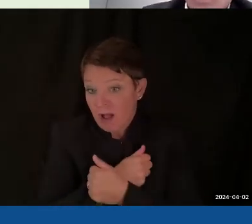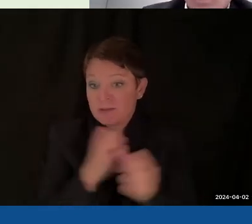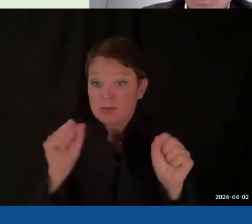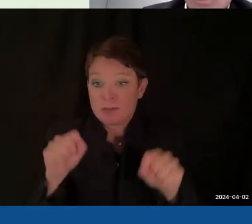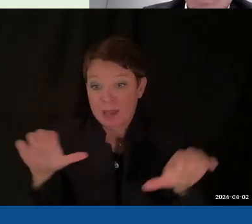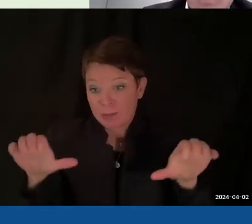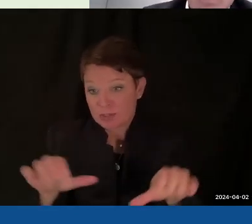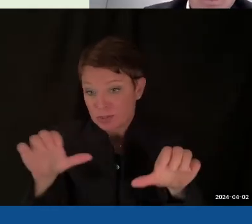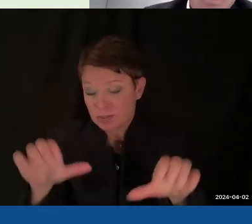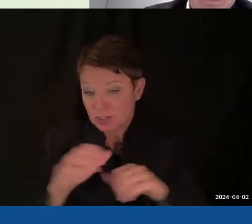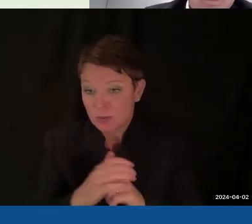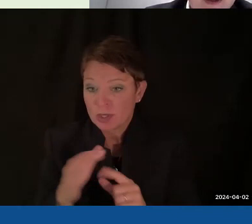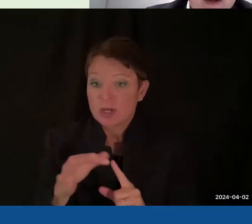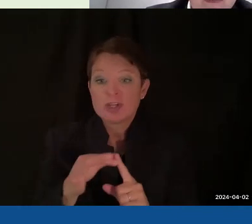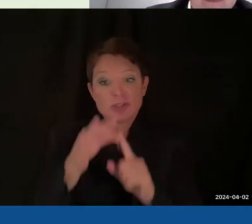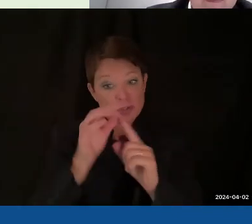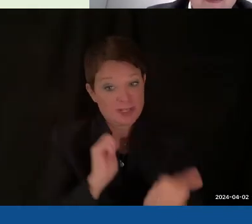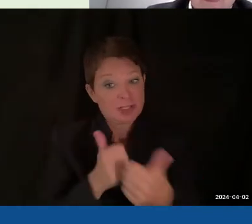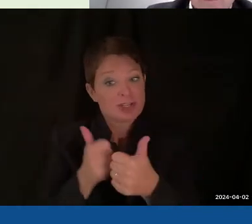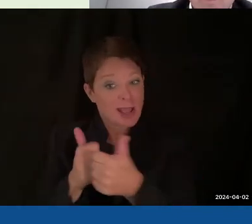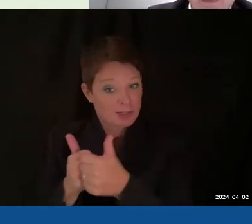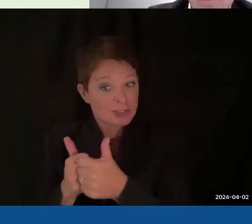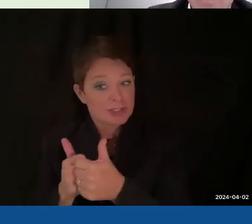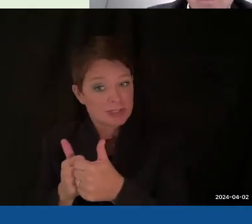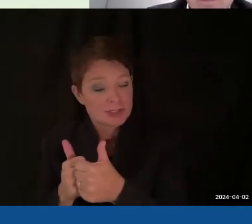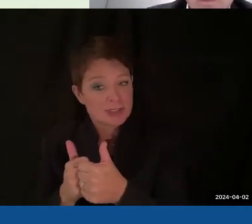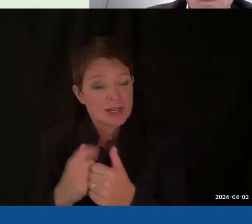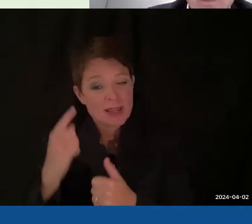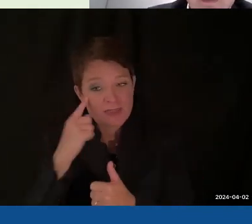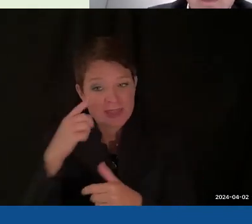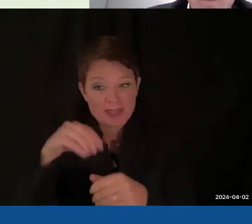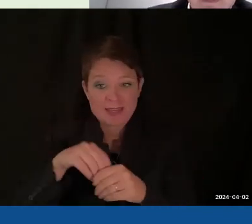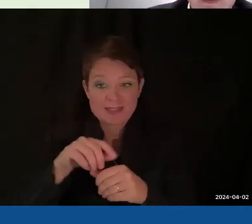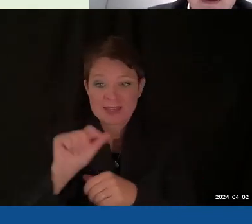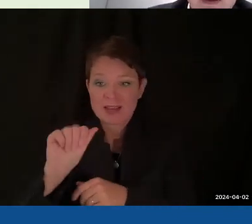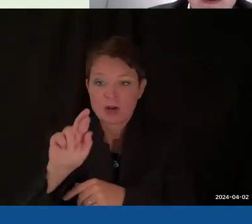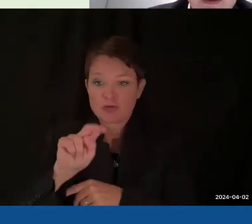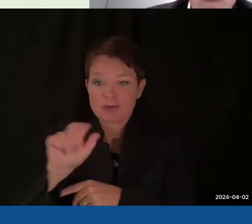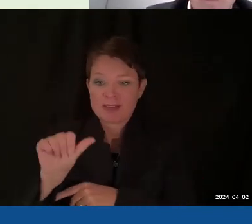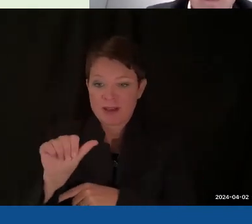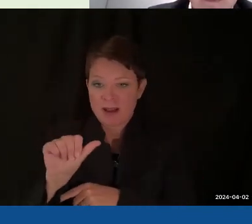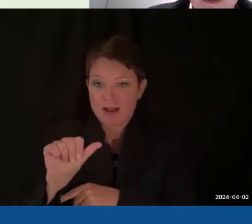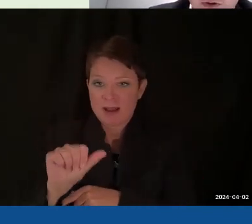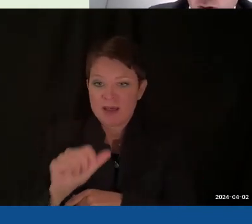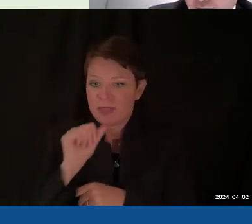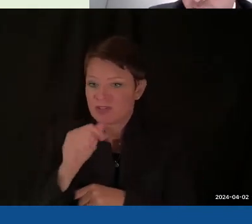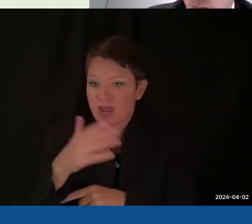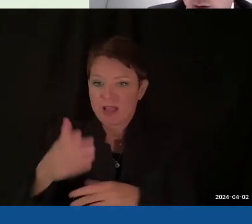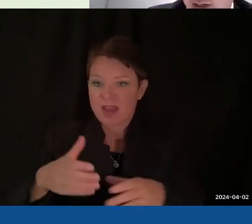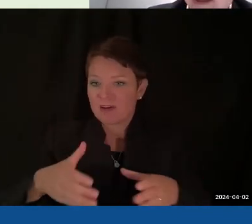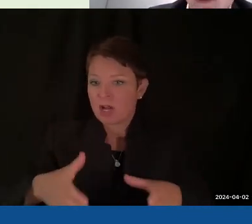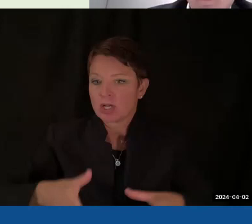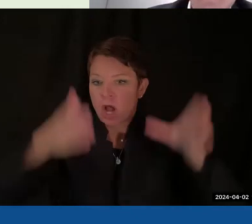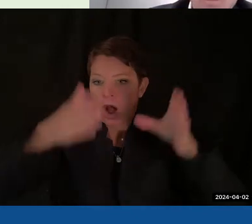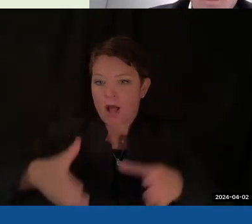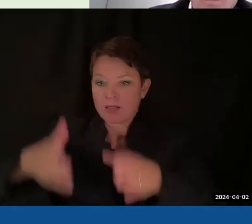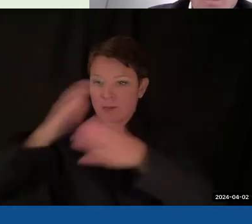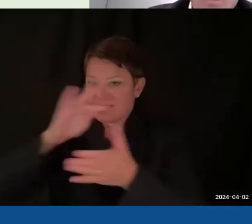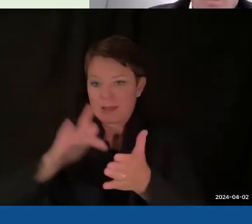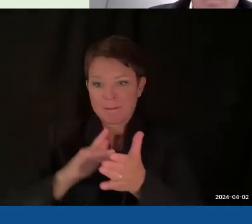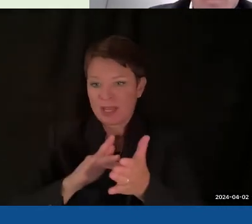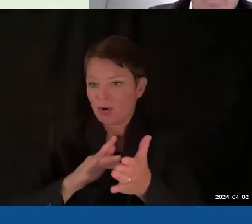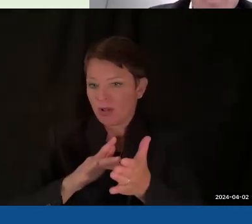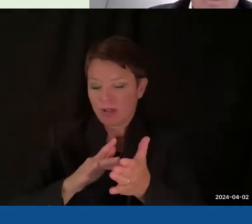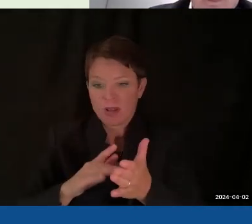to do. There's some unique challenges. If you can think about being inside an arena, there's not a lot of columns in the middle of that bowl